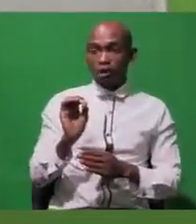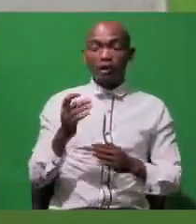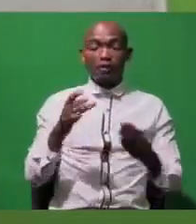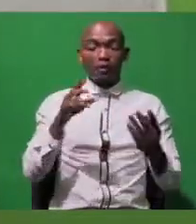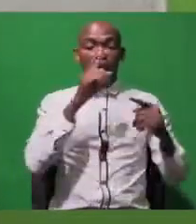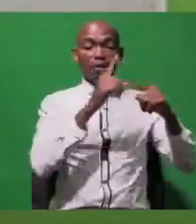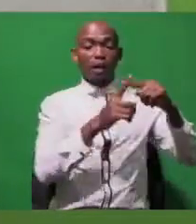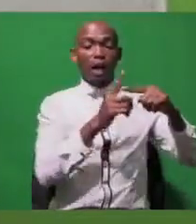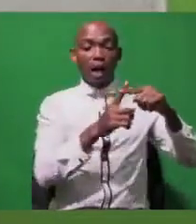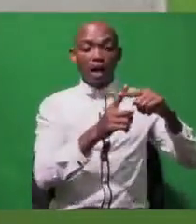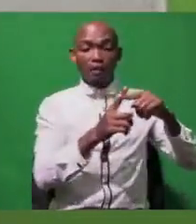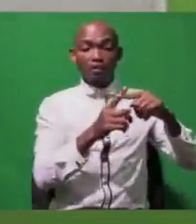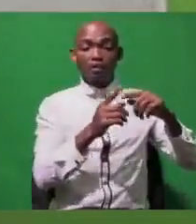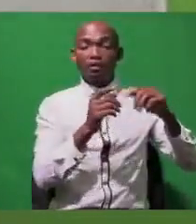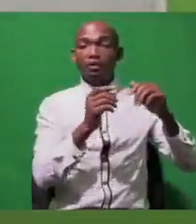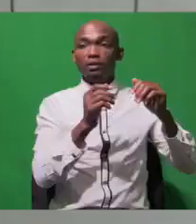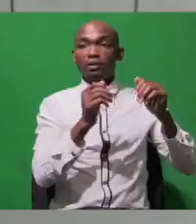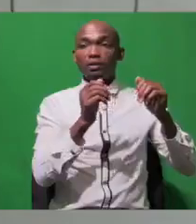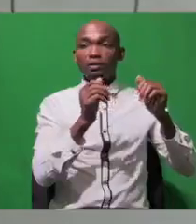20,520, and